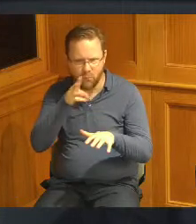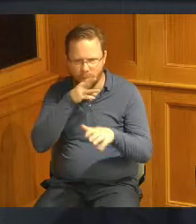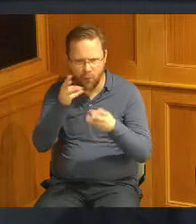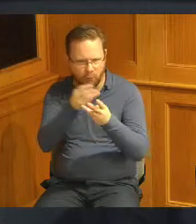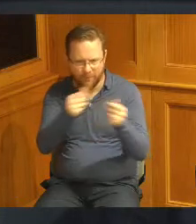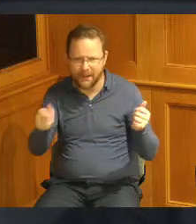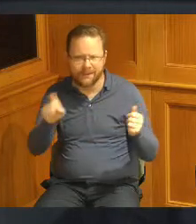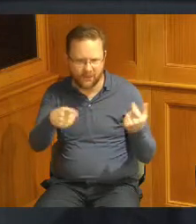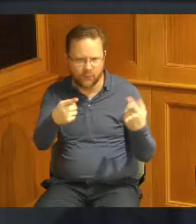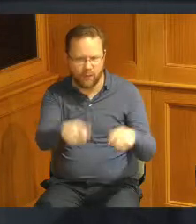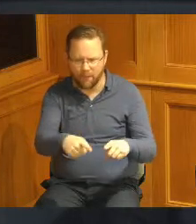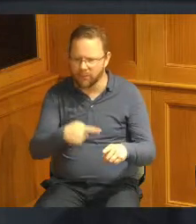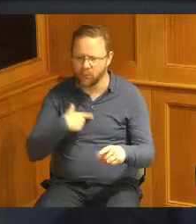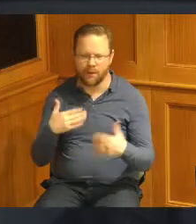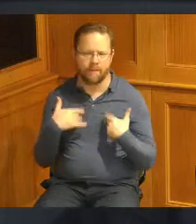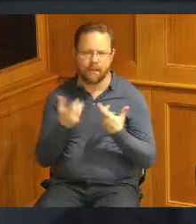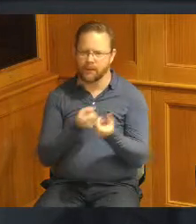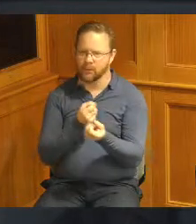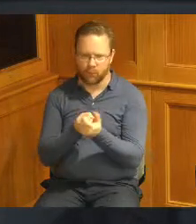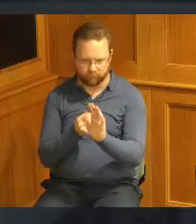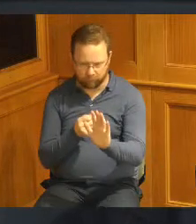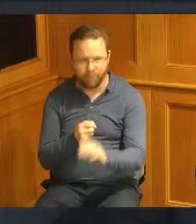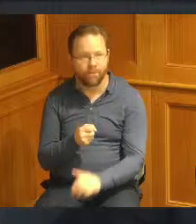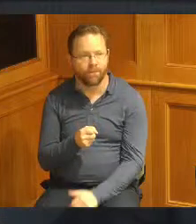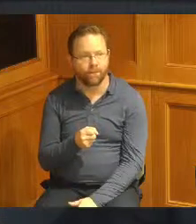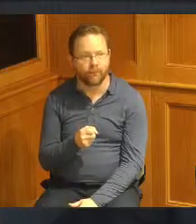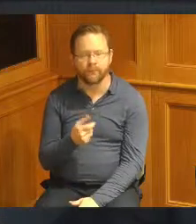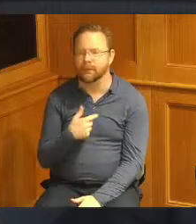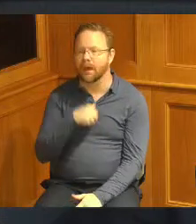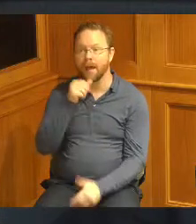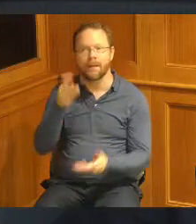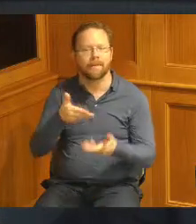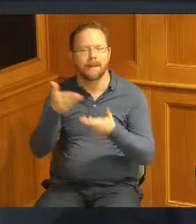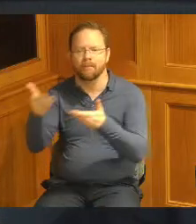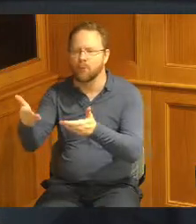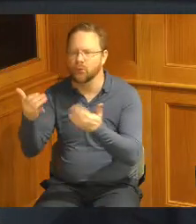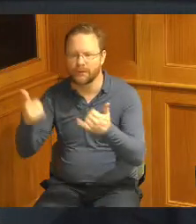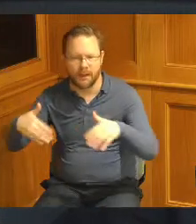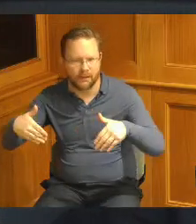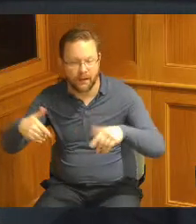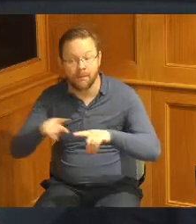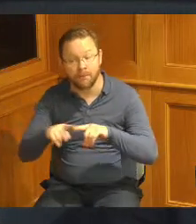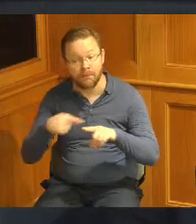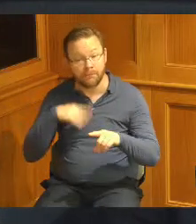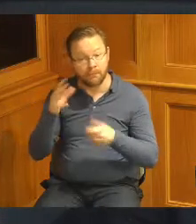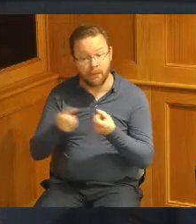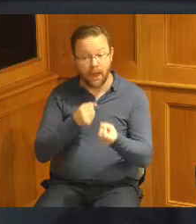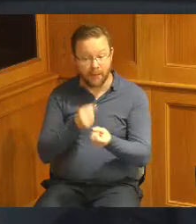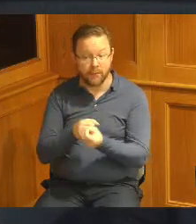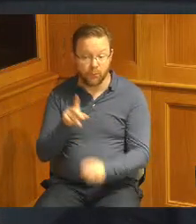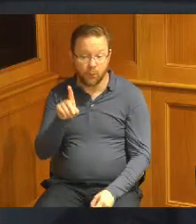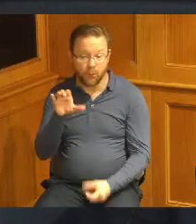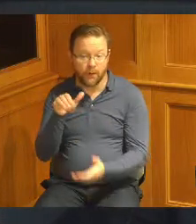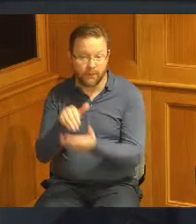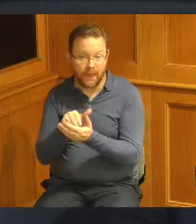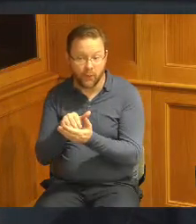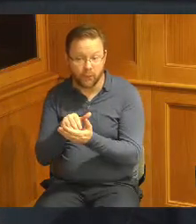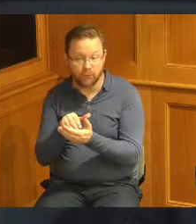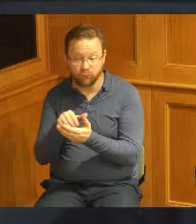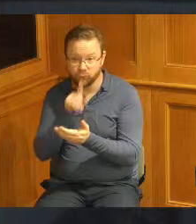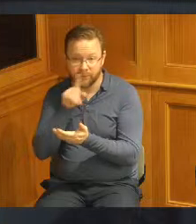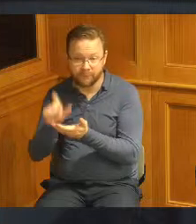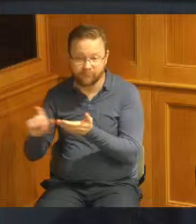I'm happy to support that. I'm not making a motion, but I do want to say that I would support the $100,000 going